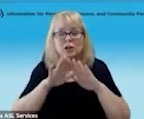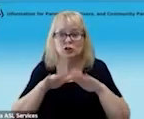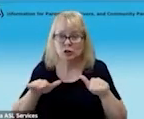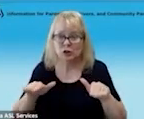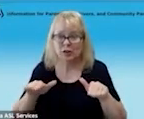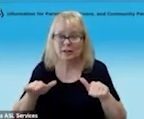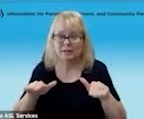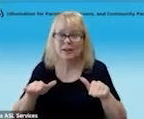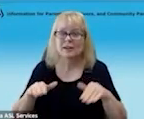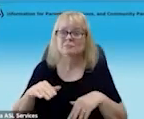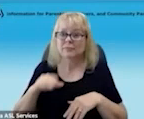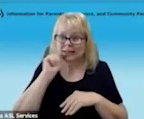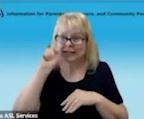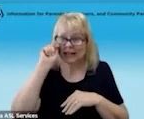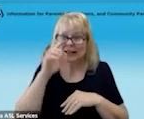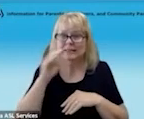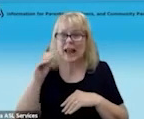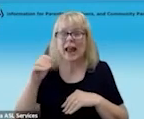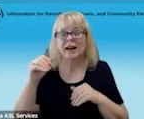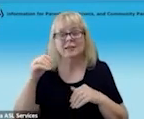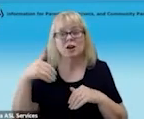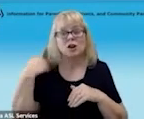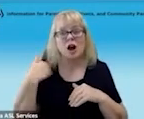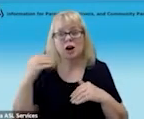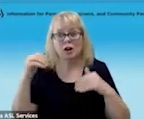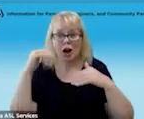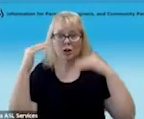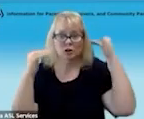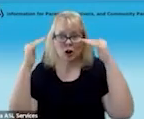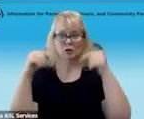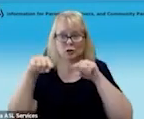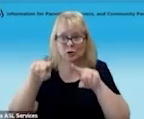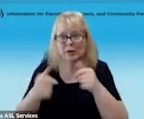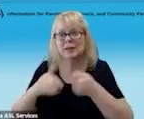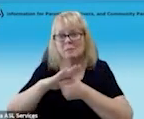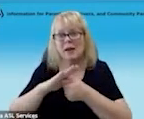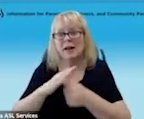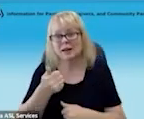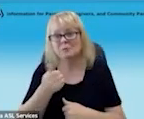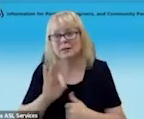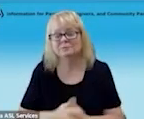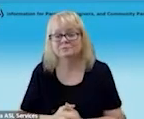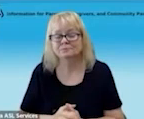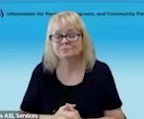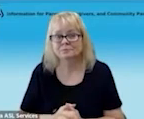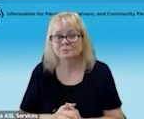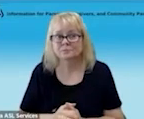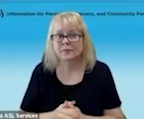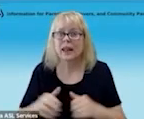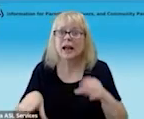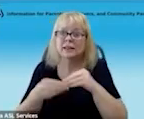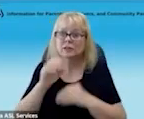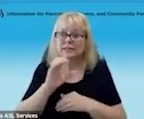COVID-19 Parental Resources Kit also includes recommendations and resources to help parents,